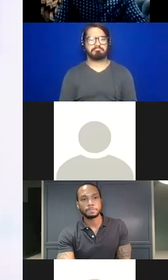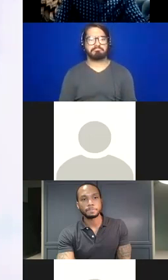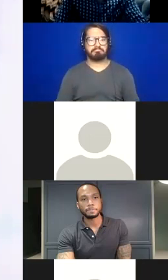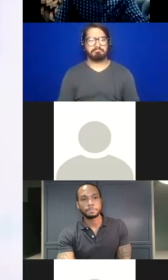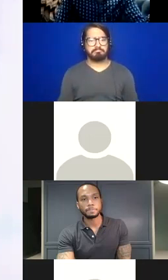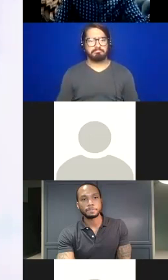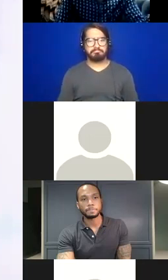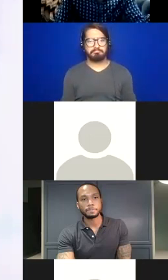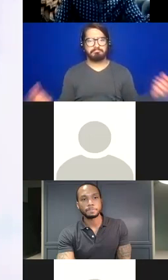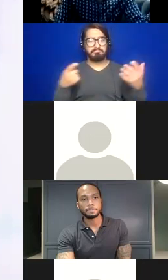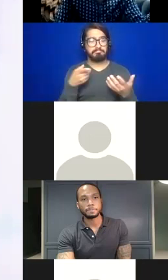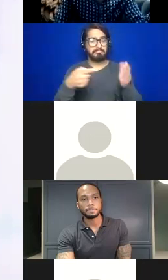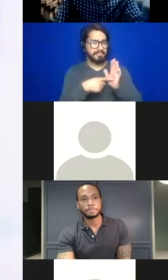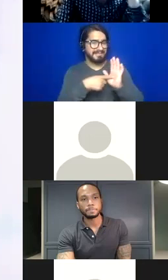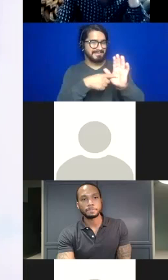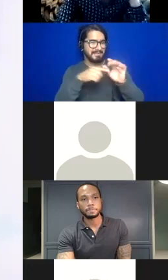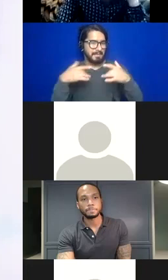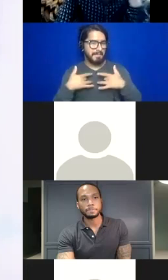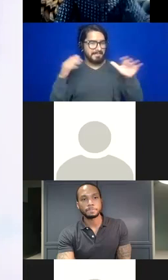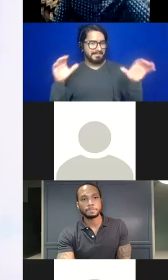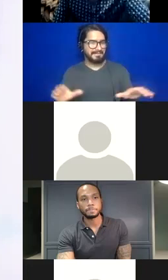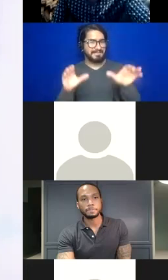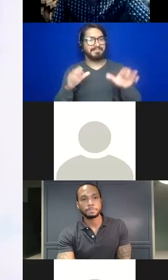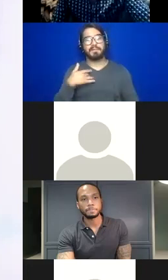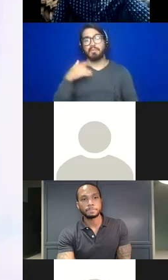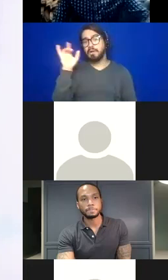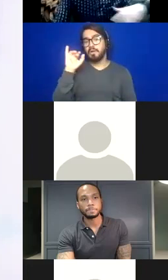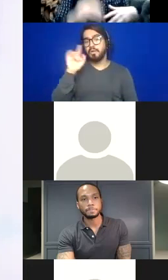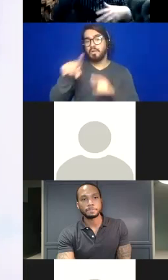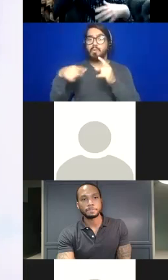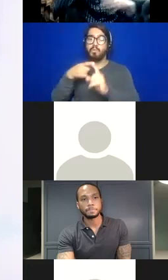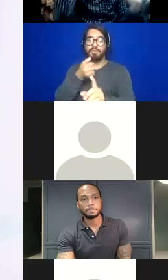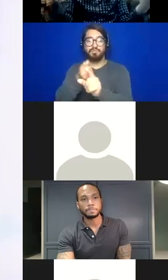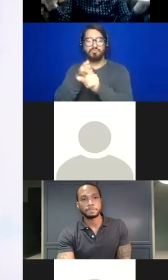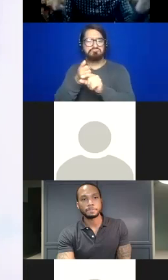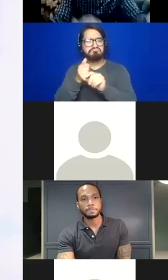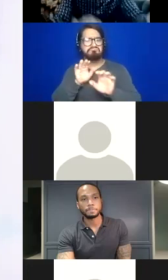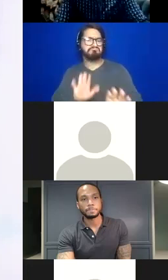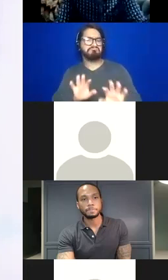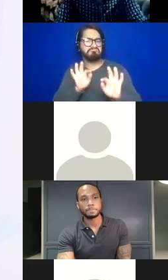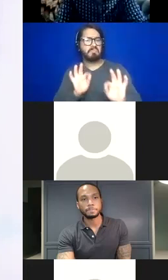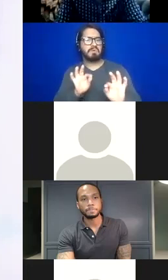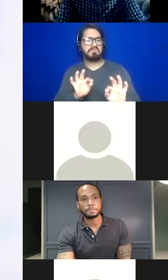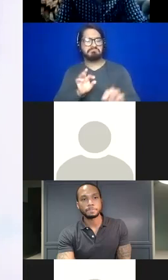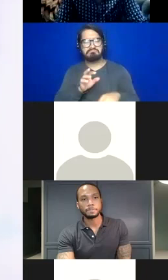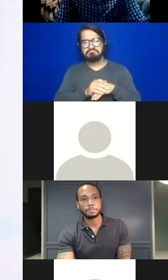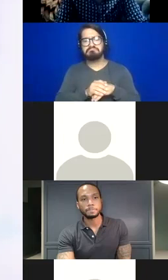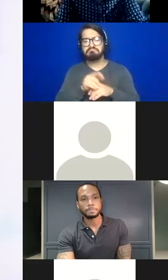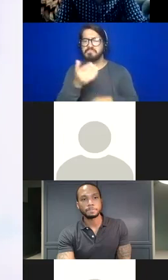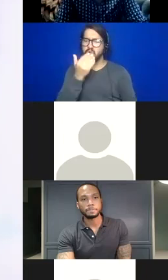And so I just have this example activity. What does it look like when you're doing well? I think that's like a sweet